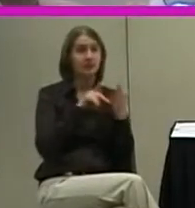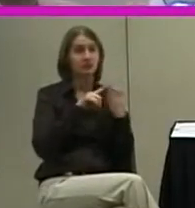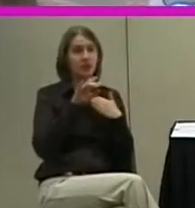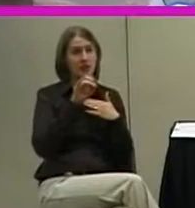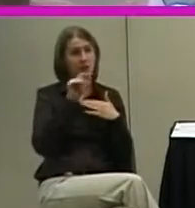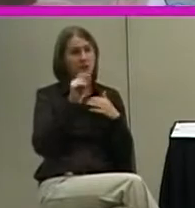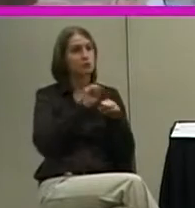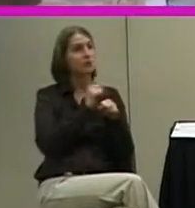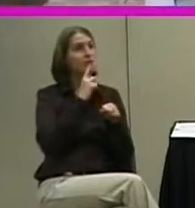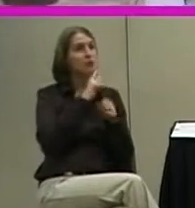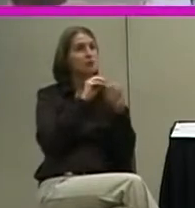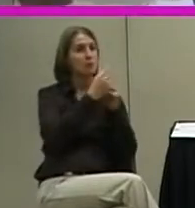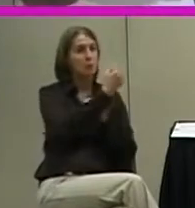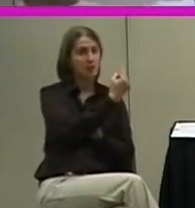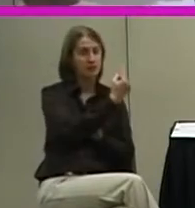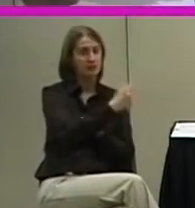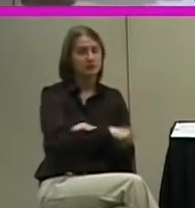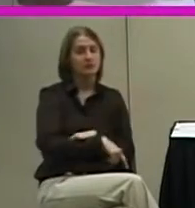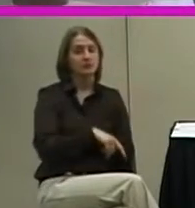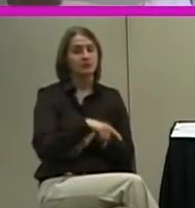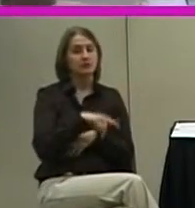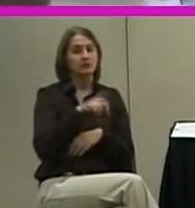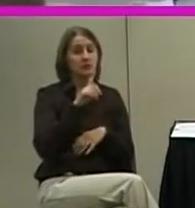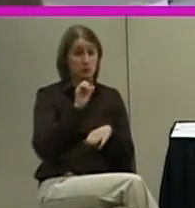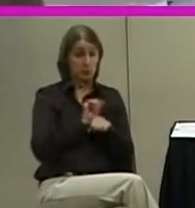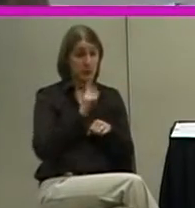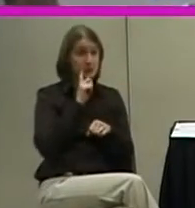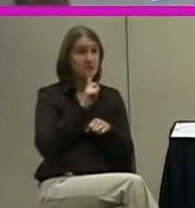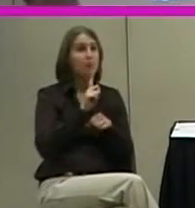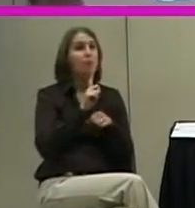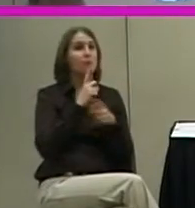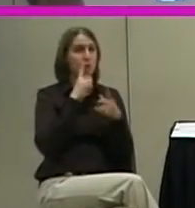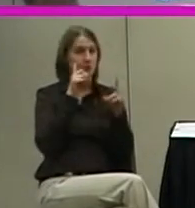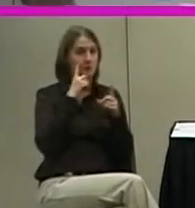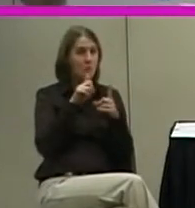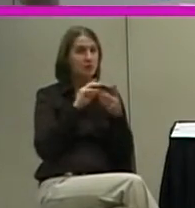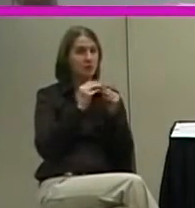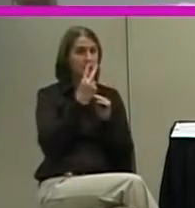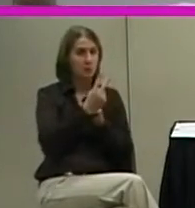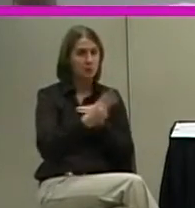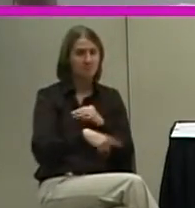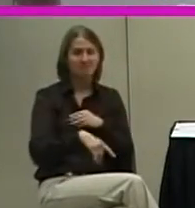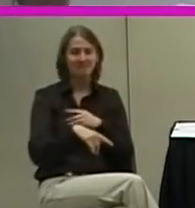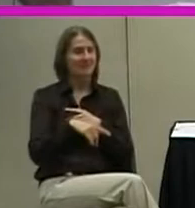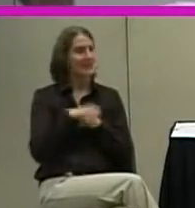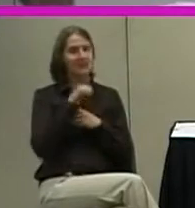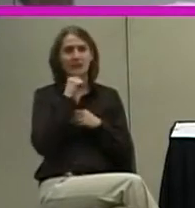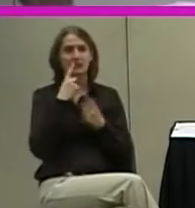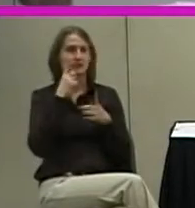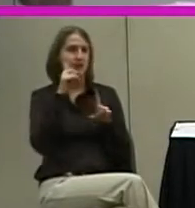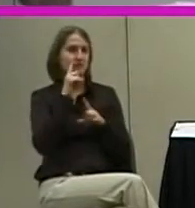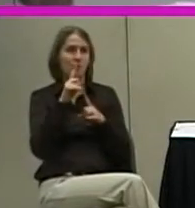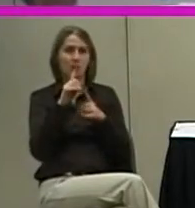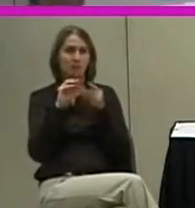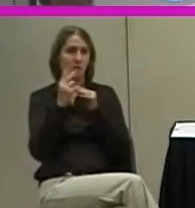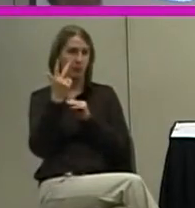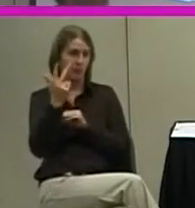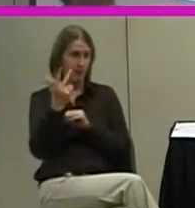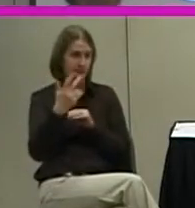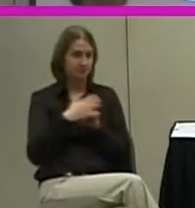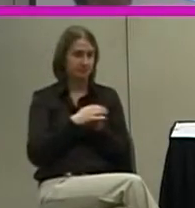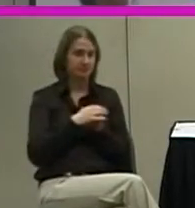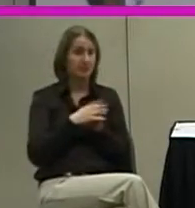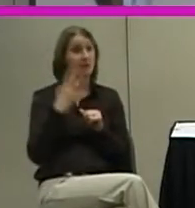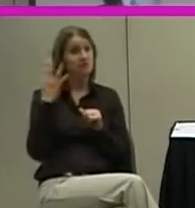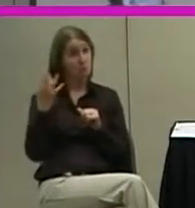1. Check-in, check-out's working for kid 2. Check-in, check-out has not been a success for kid 3.